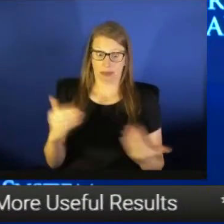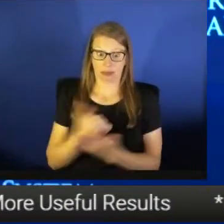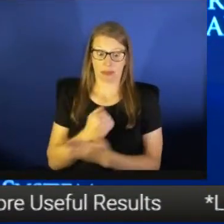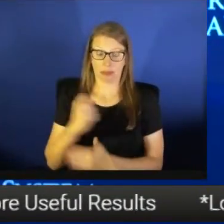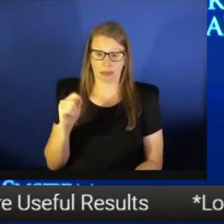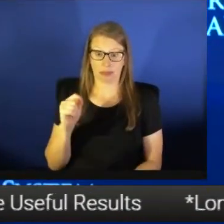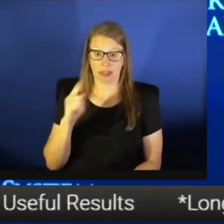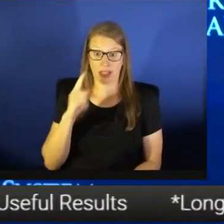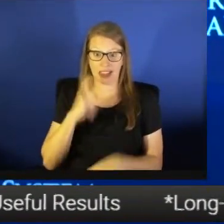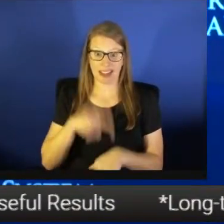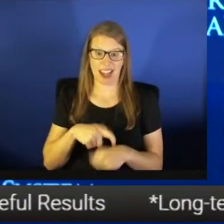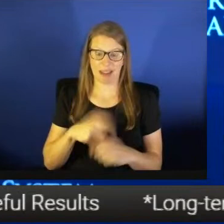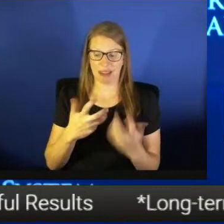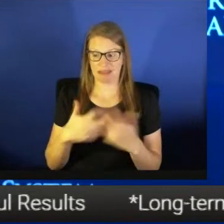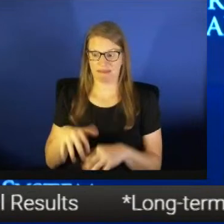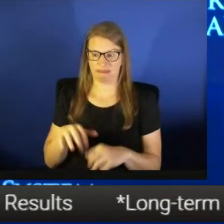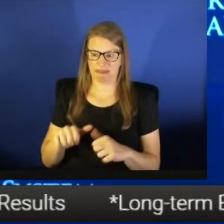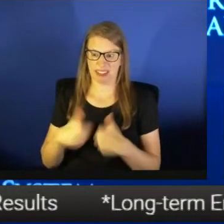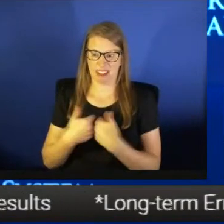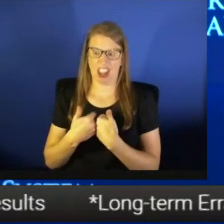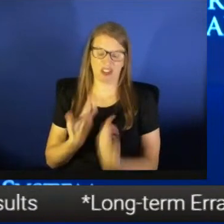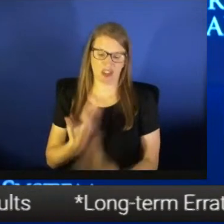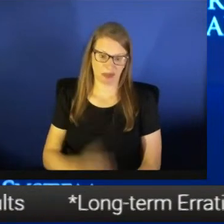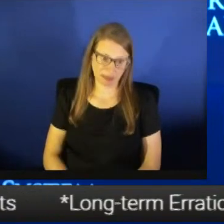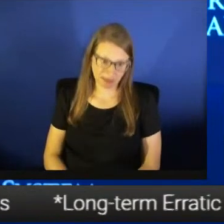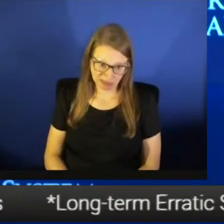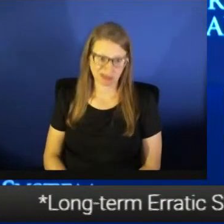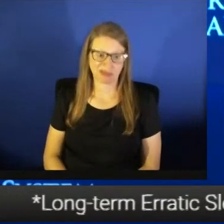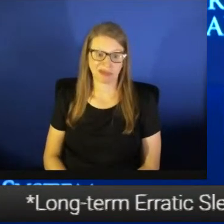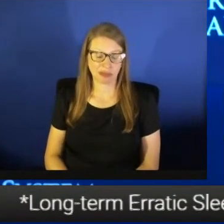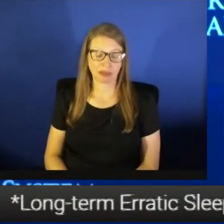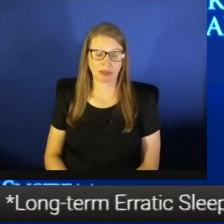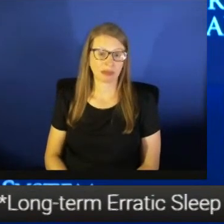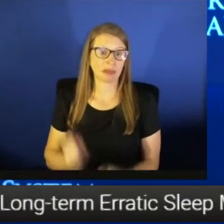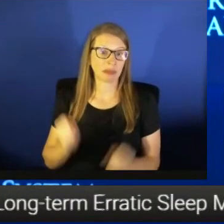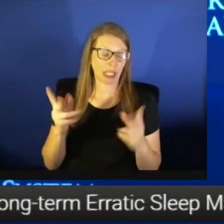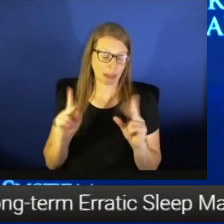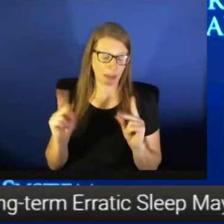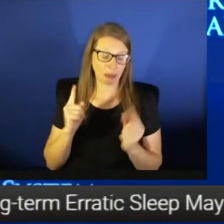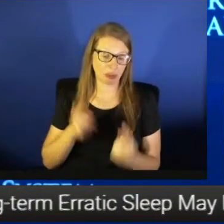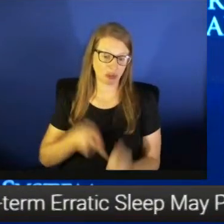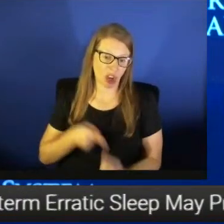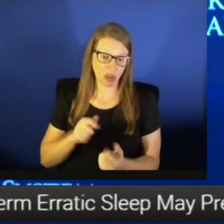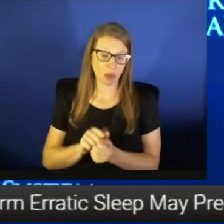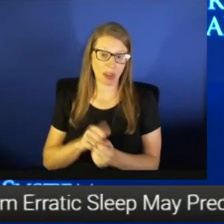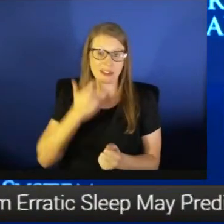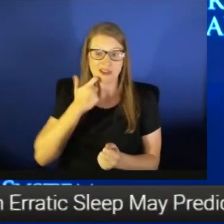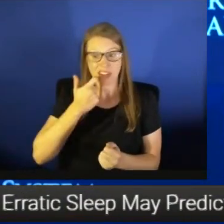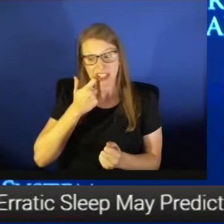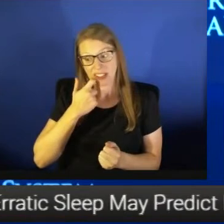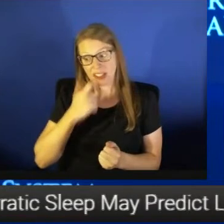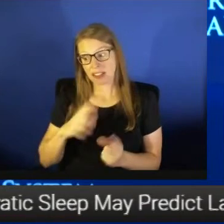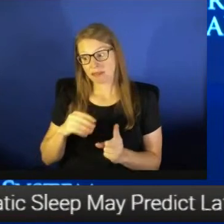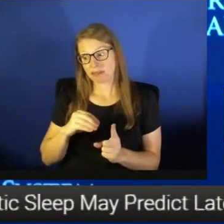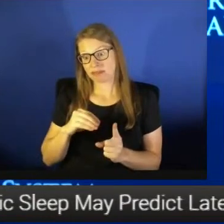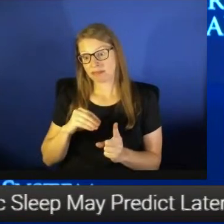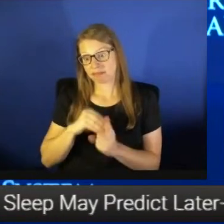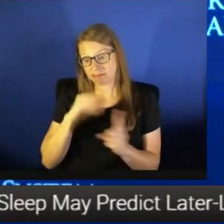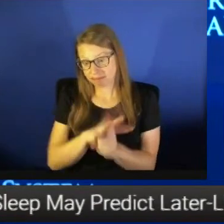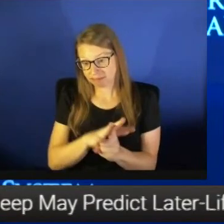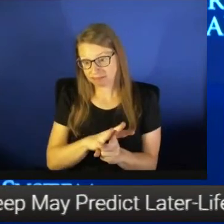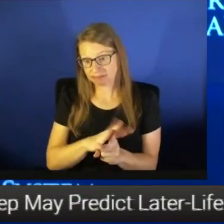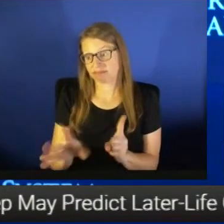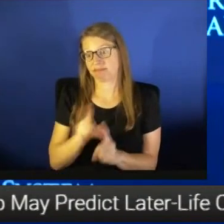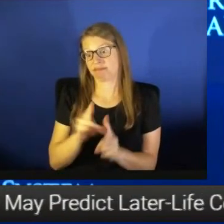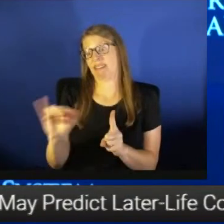challenging, and I think that is certainly something that a lot of people have struggled with, that they have had recent infection. I think all the